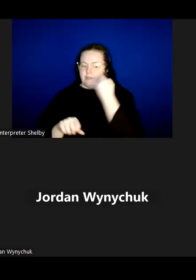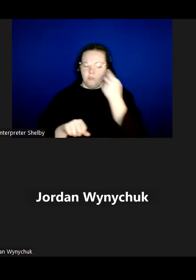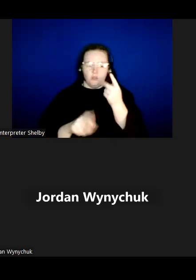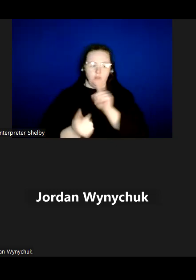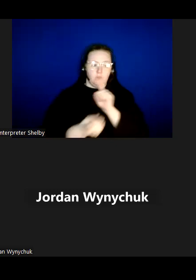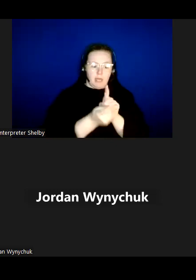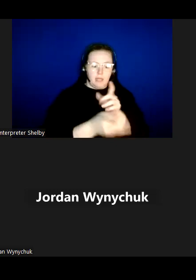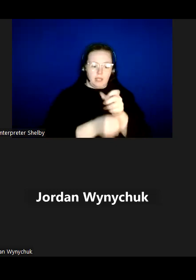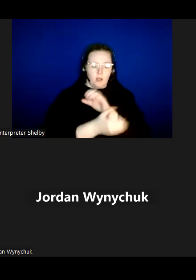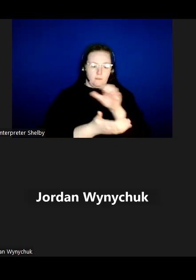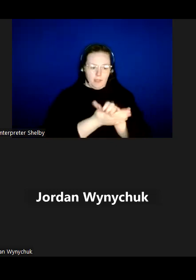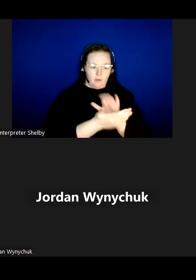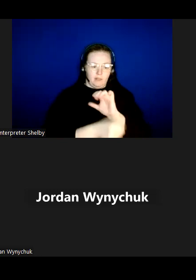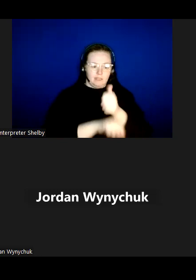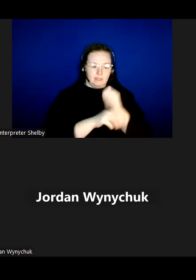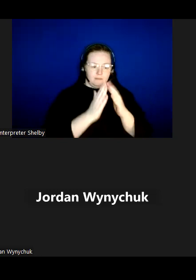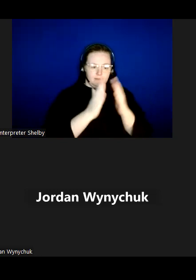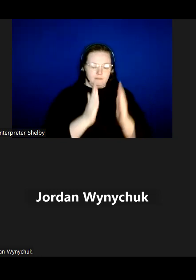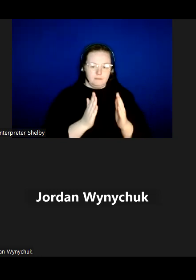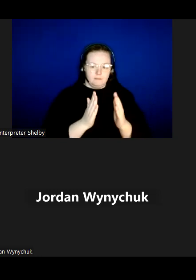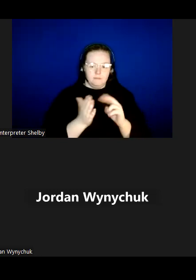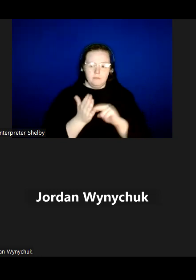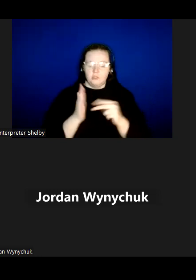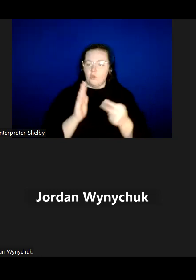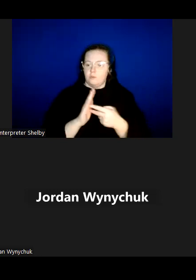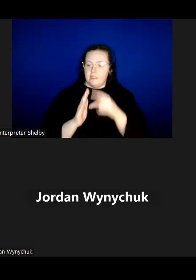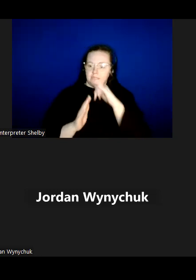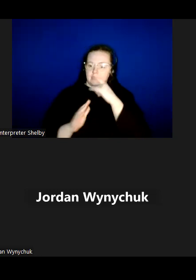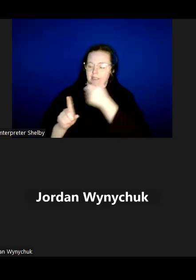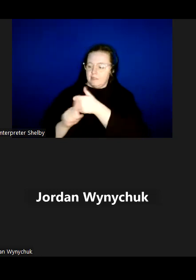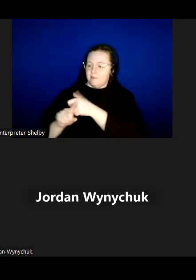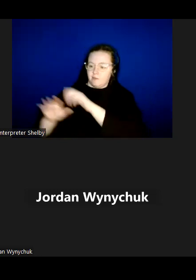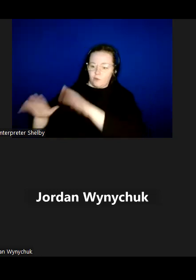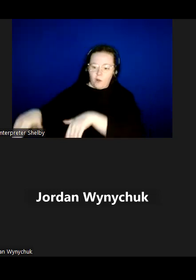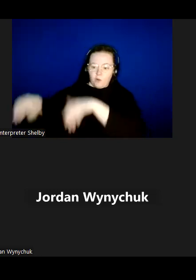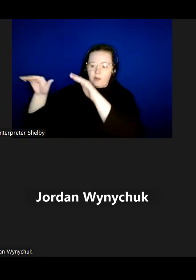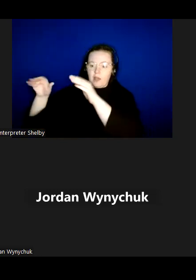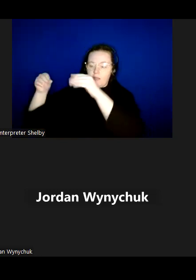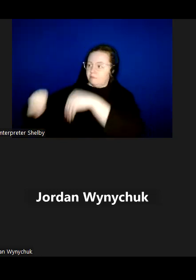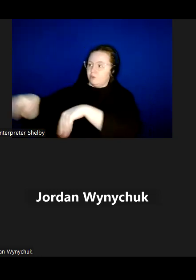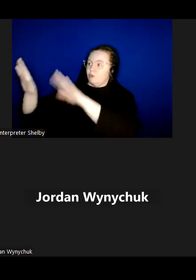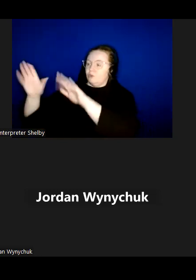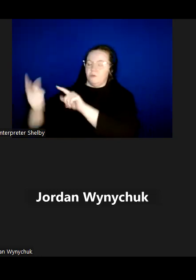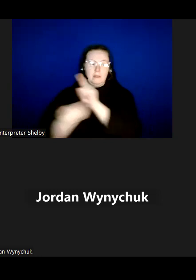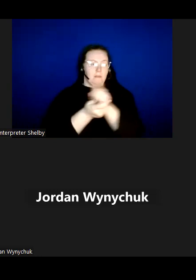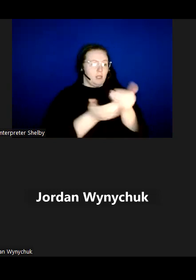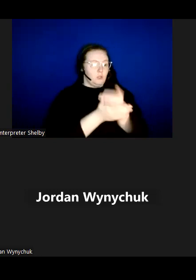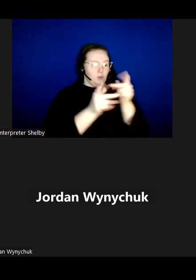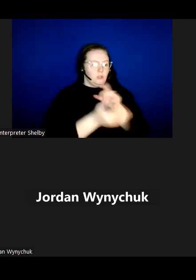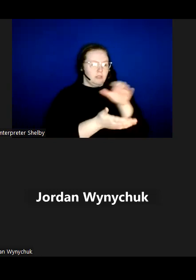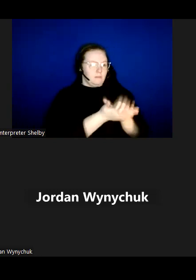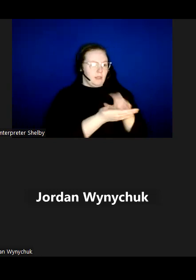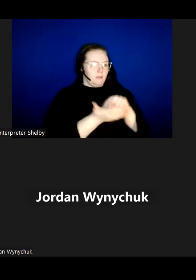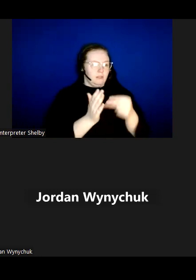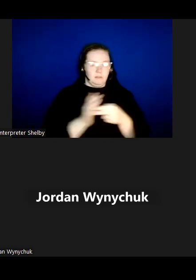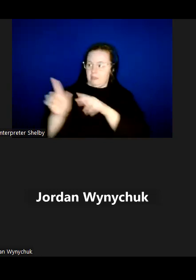property. After the fact, so the children have grown up, they've moved on, you've met somebody new and then have gotten married. So what rights